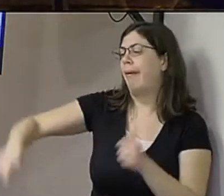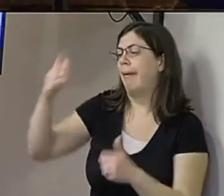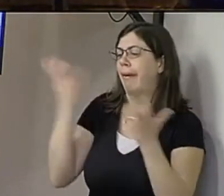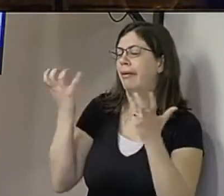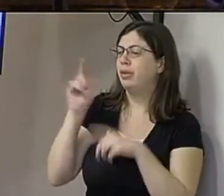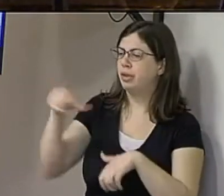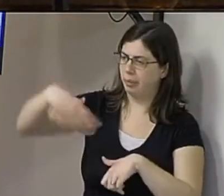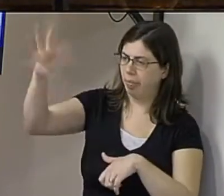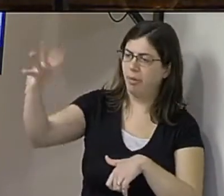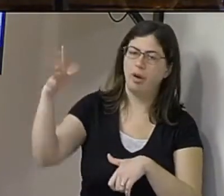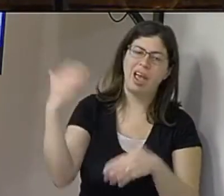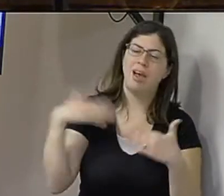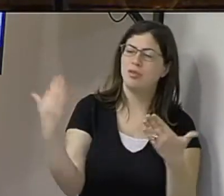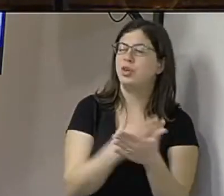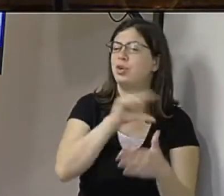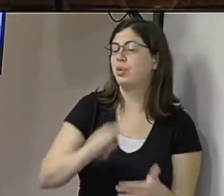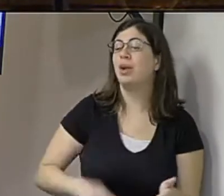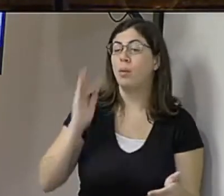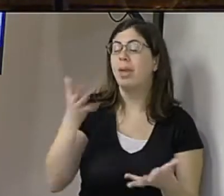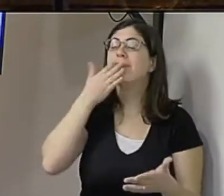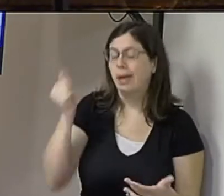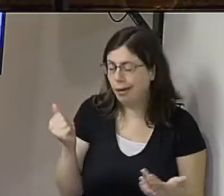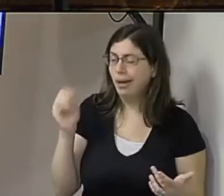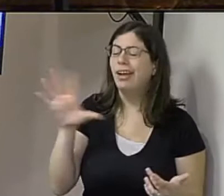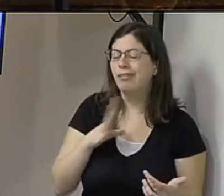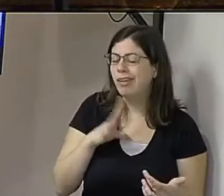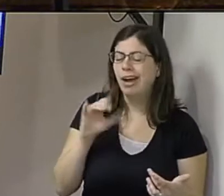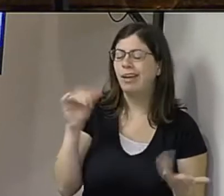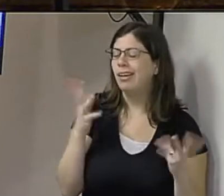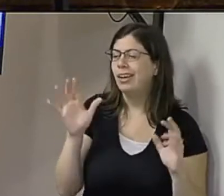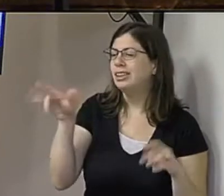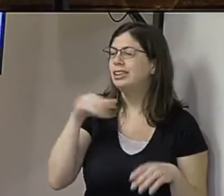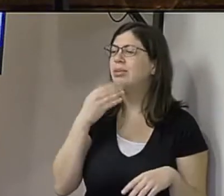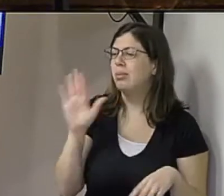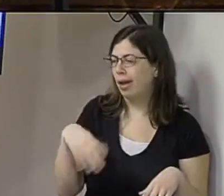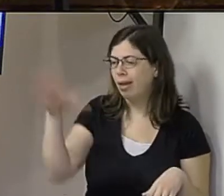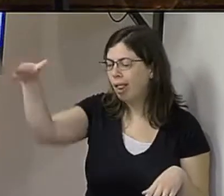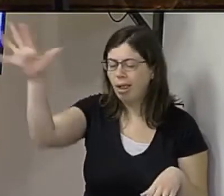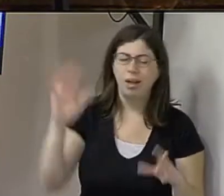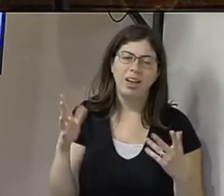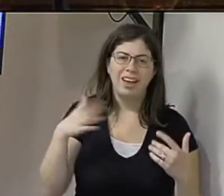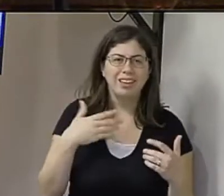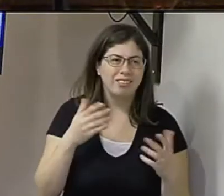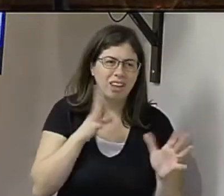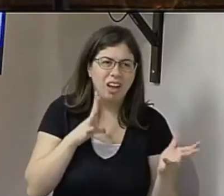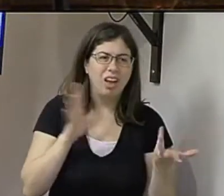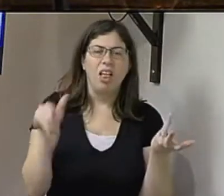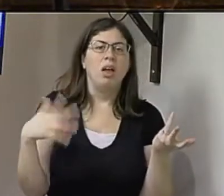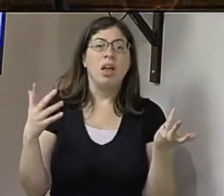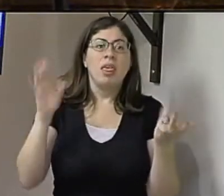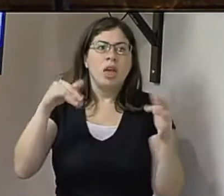you should get rid of her and get another one. She'll be way better. It's okay, man. She didn't deserve you anyway, right? That's what they're all doing. They're trying to, you